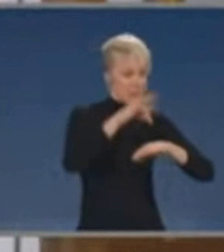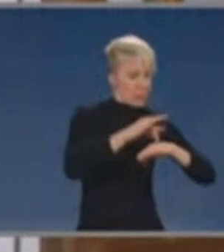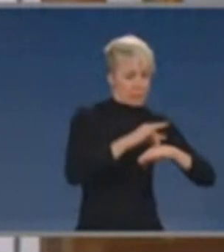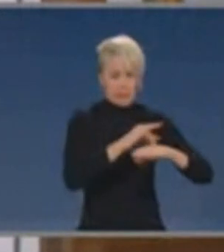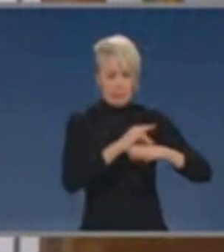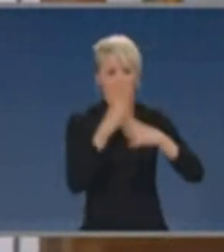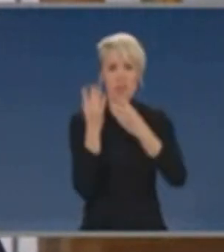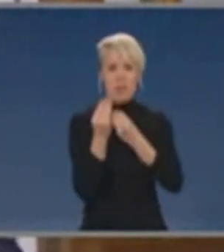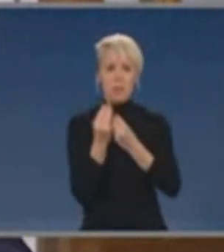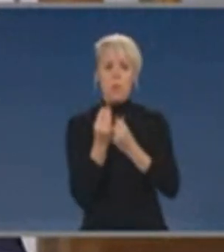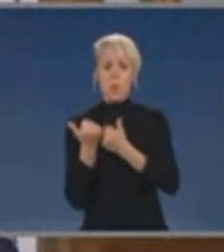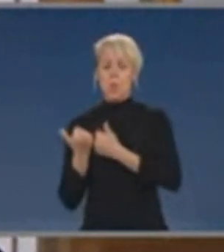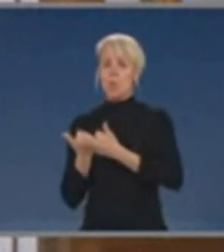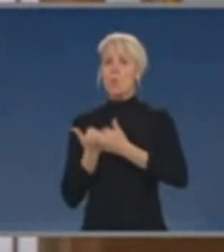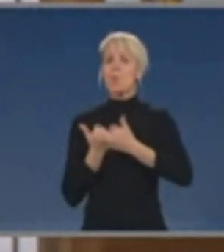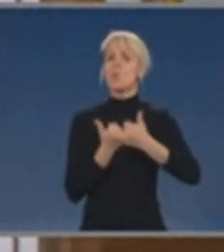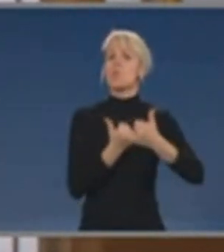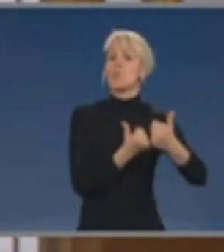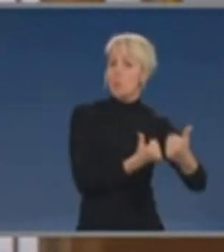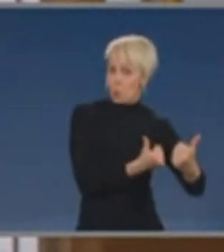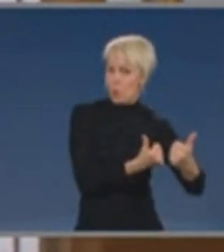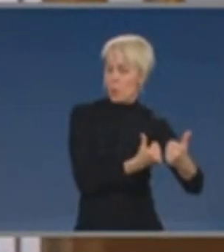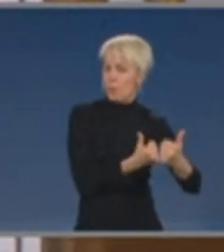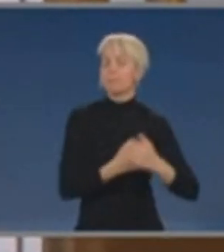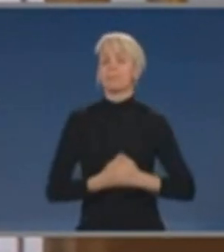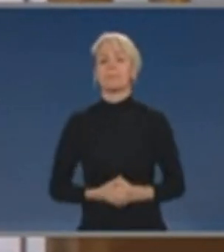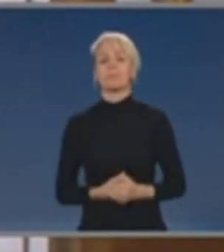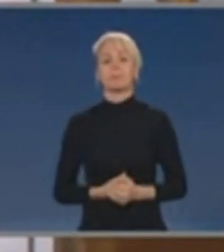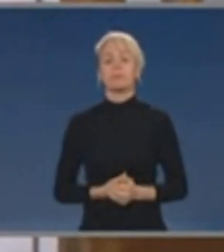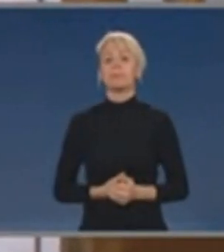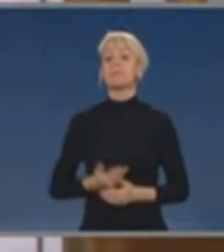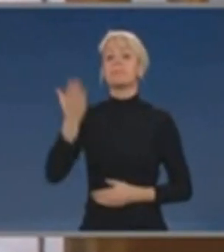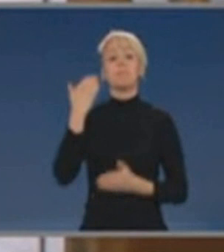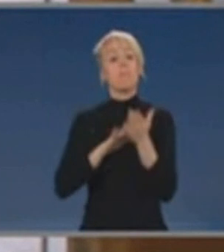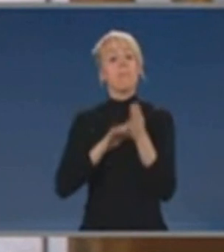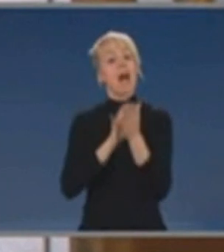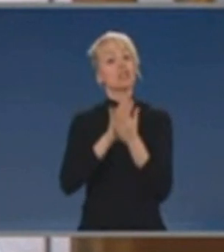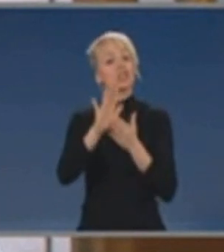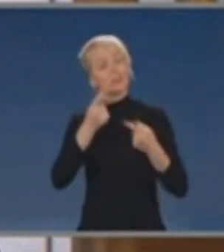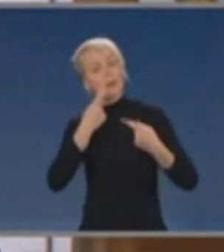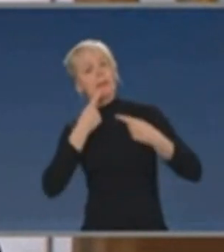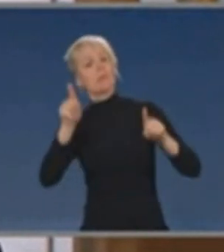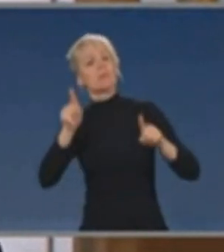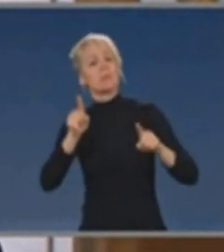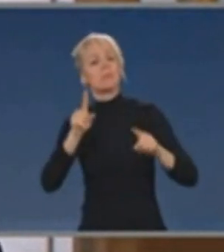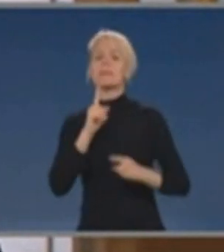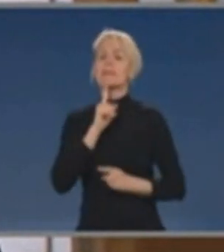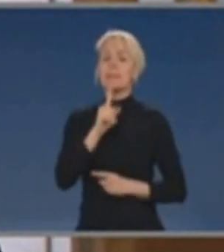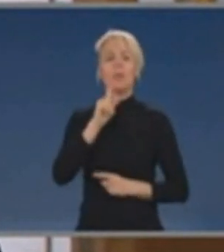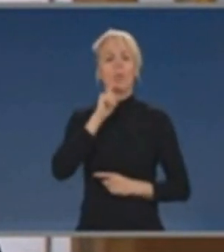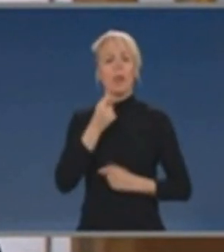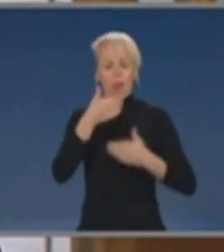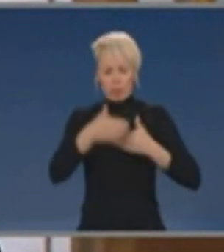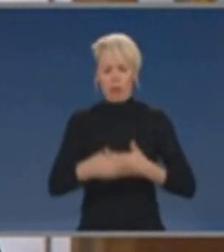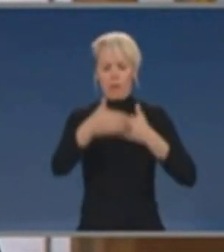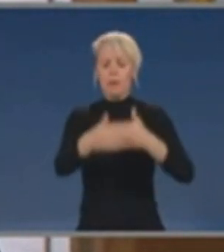economic scenario. In fact, in March, when we announced the 3 tranches at these podiums, we thought